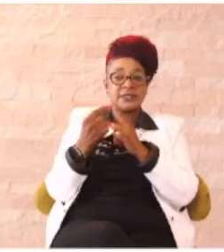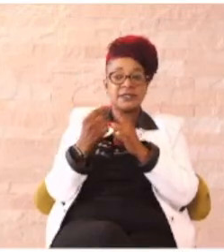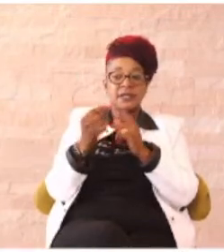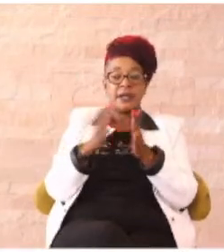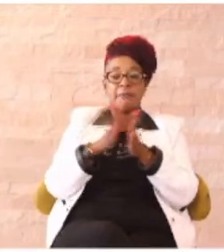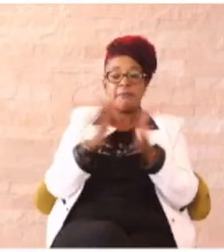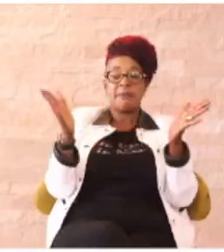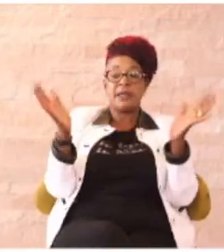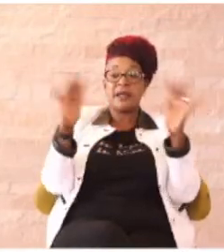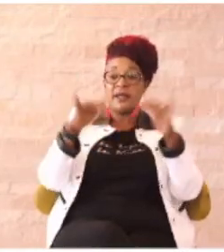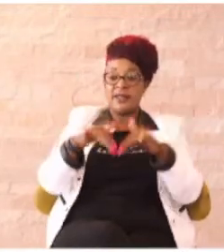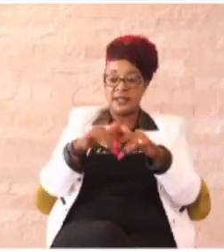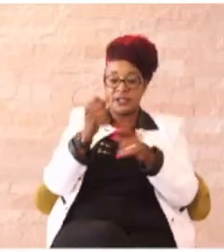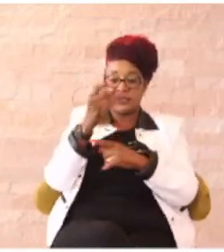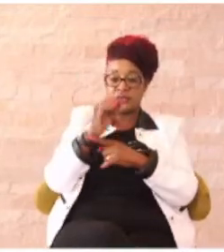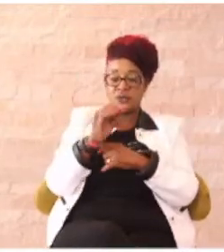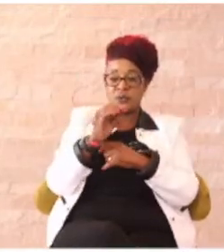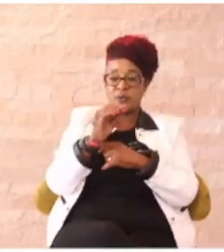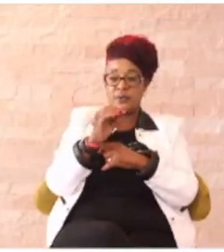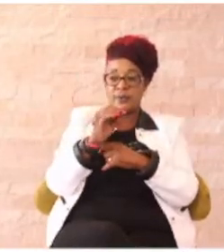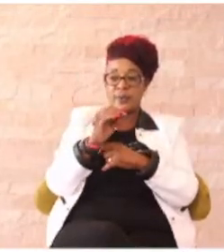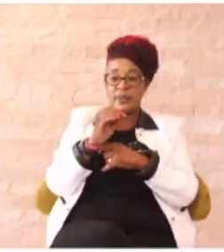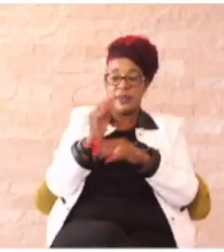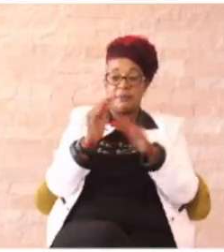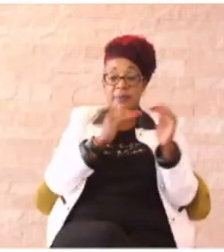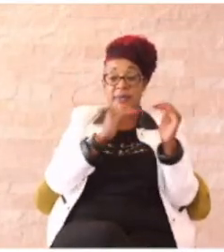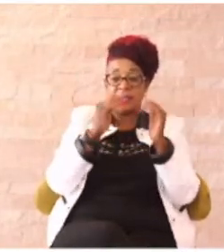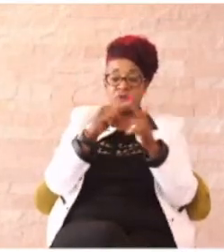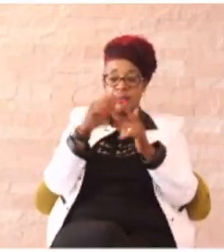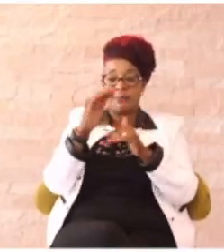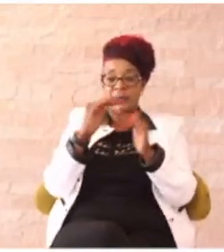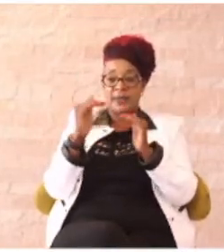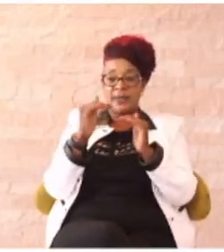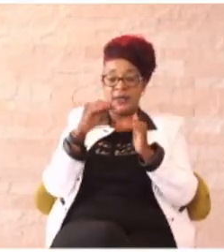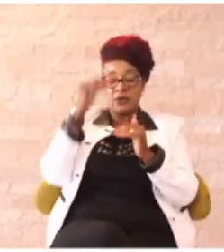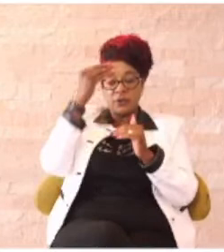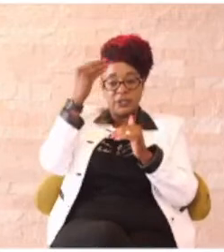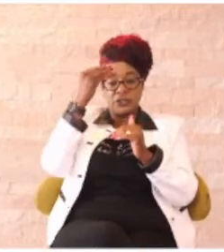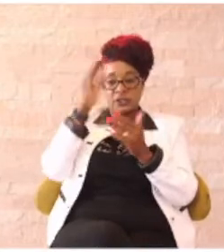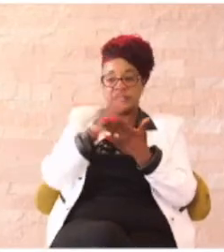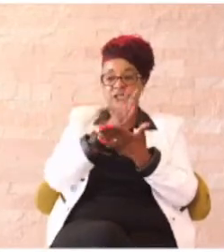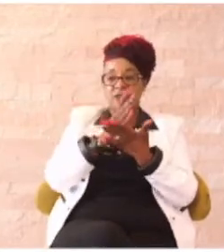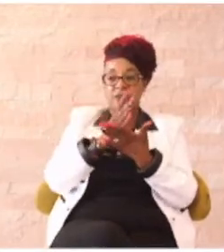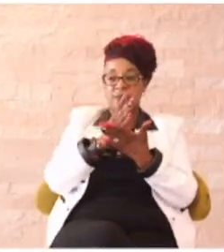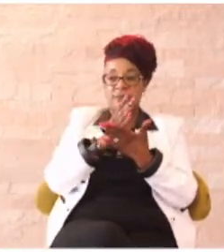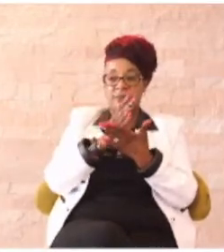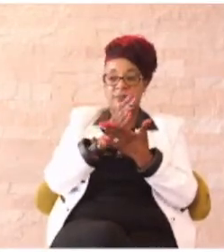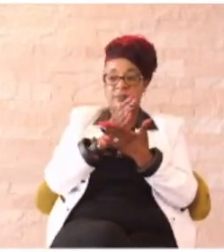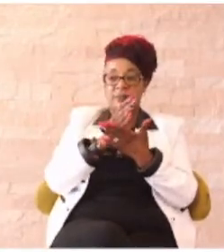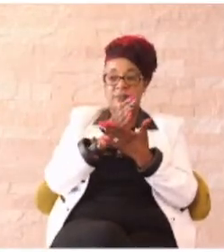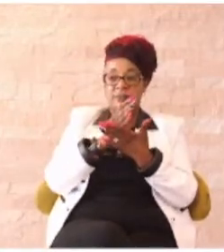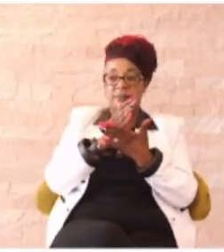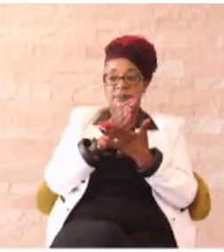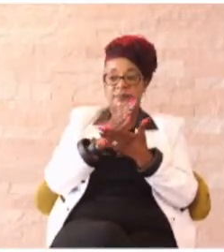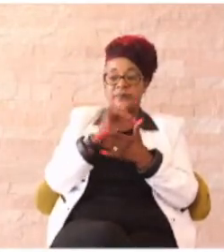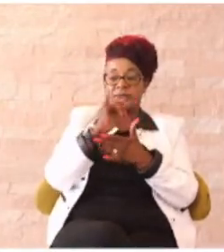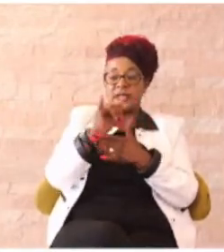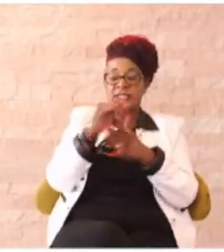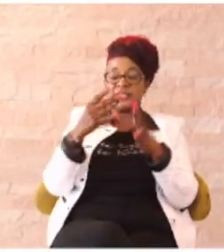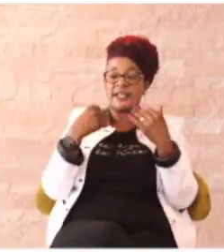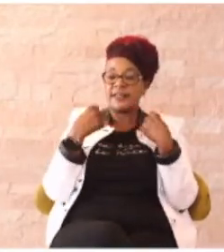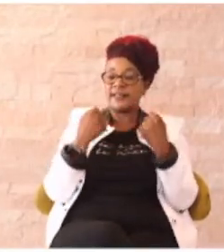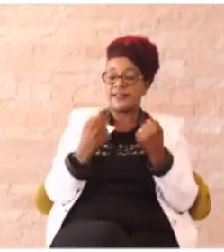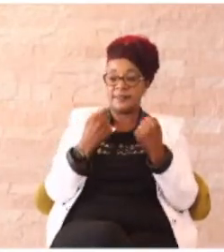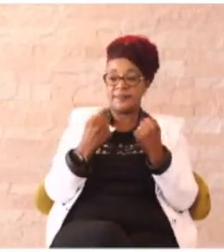gatherings. So the peer-to-peer education session it strengthened